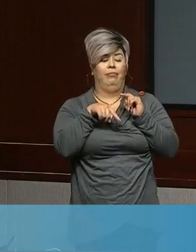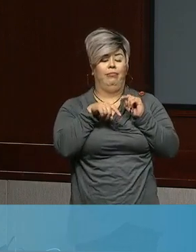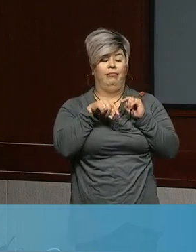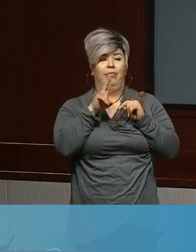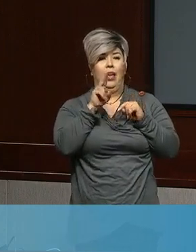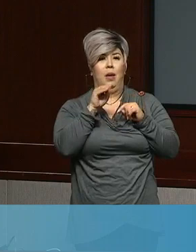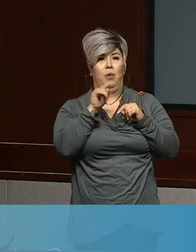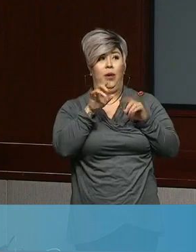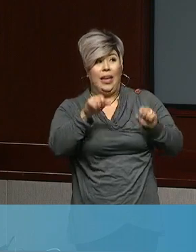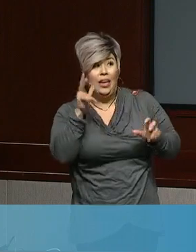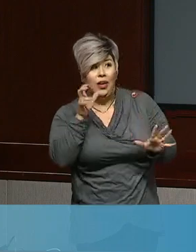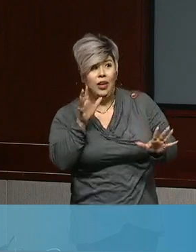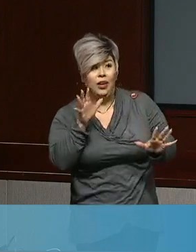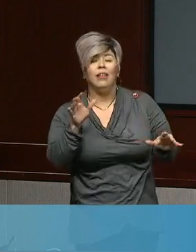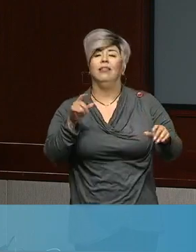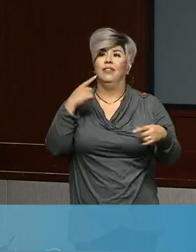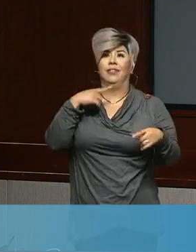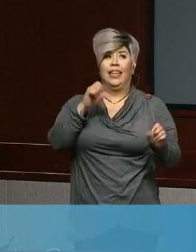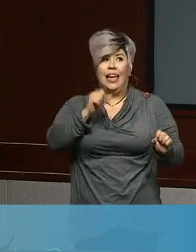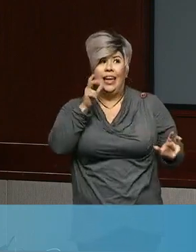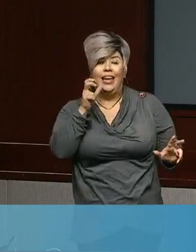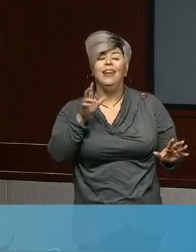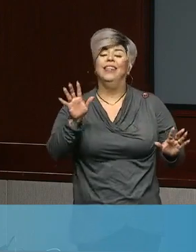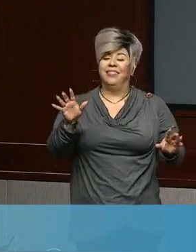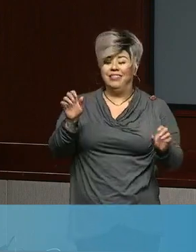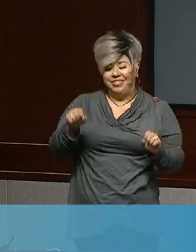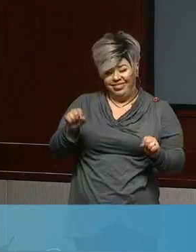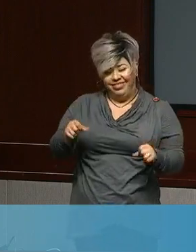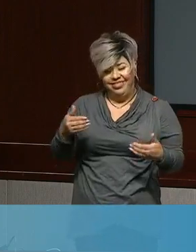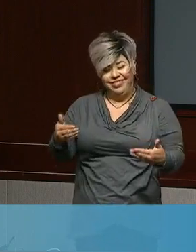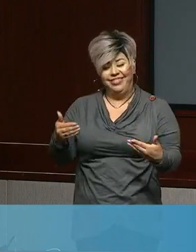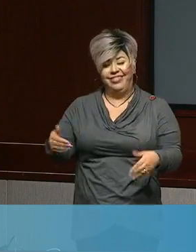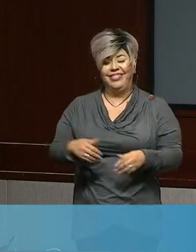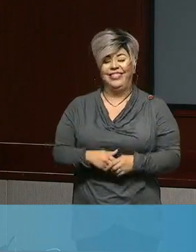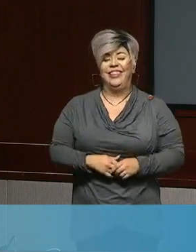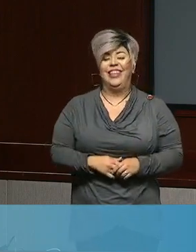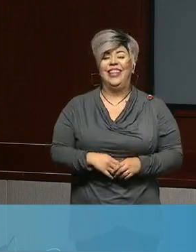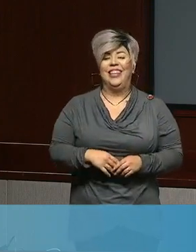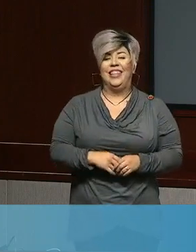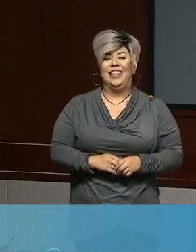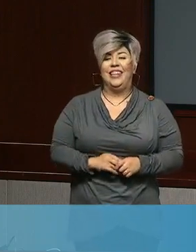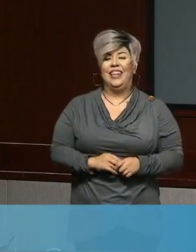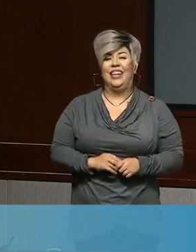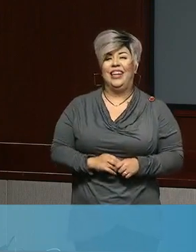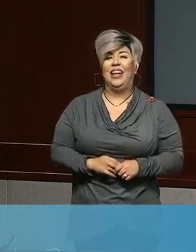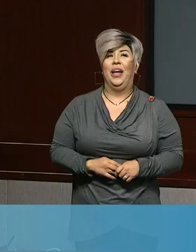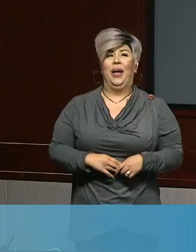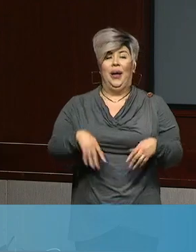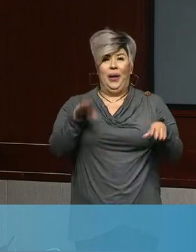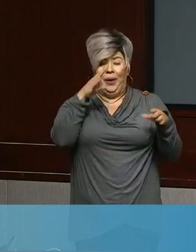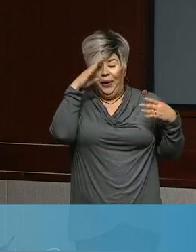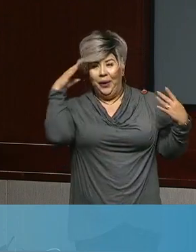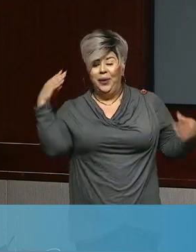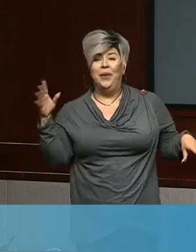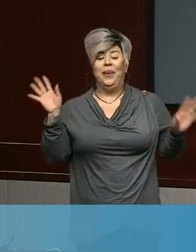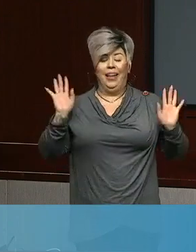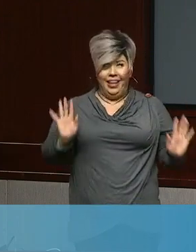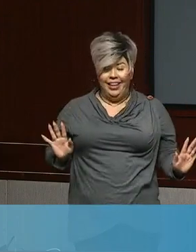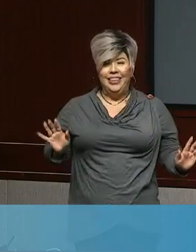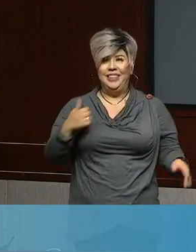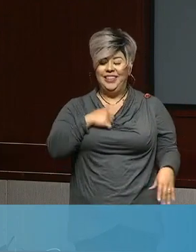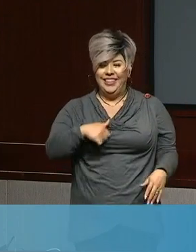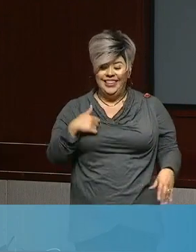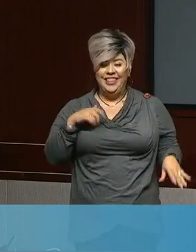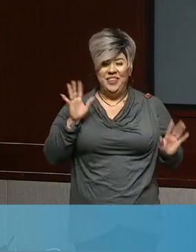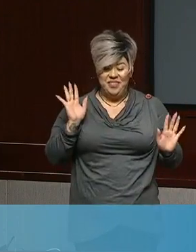trying. Okay. Can you hear me now? We Can you hear me now? Yep, we can. Go ahead. Okay. Whew. All right.